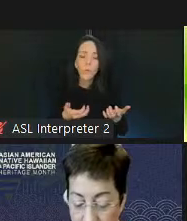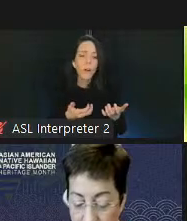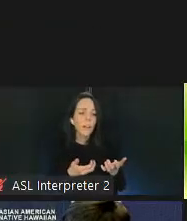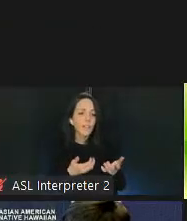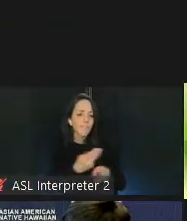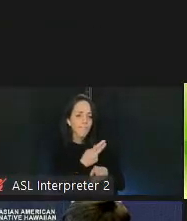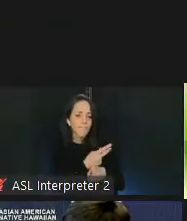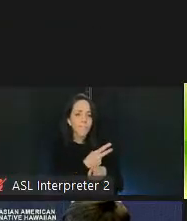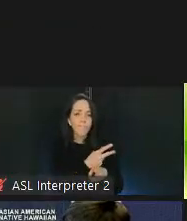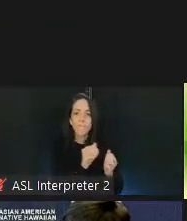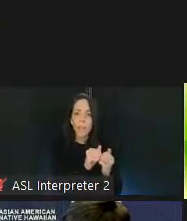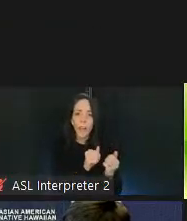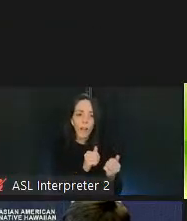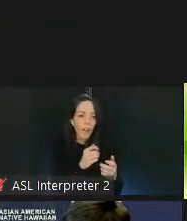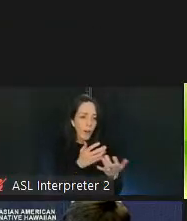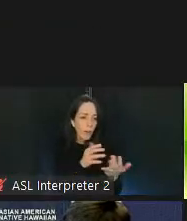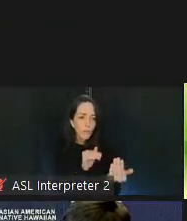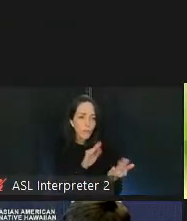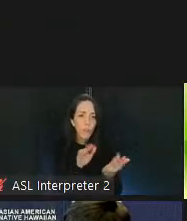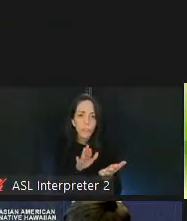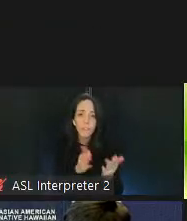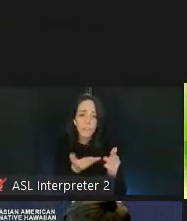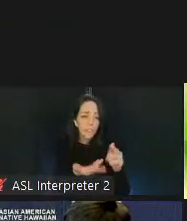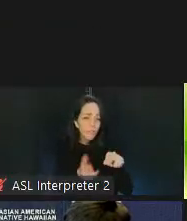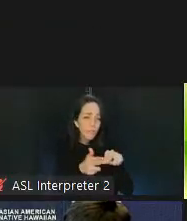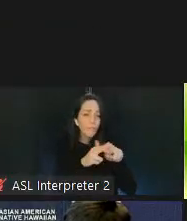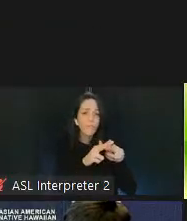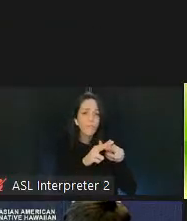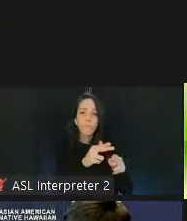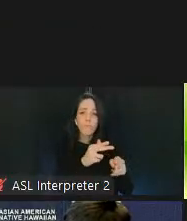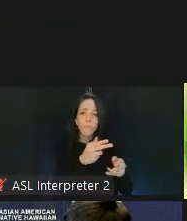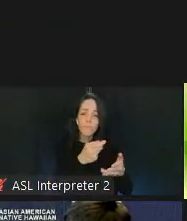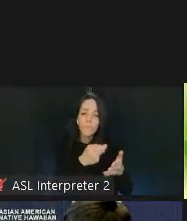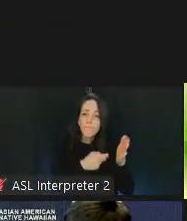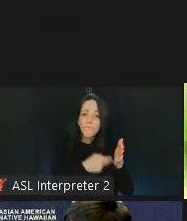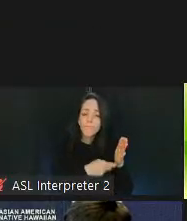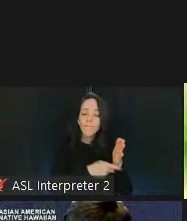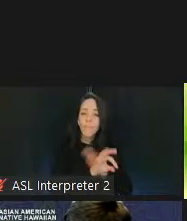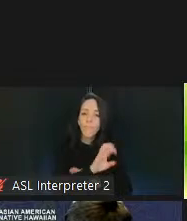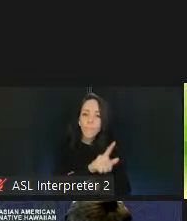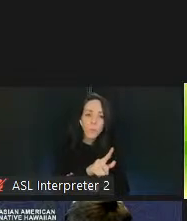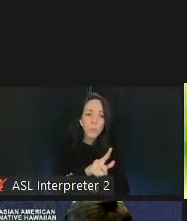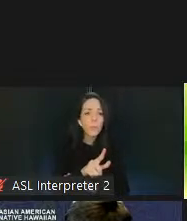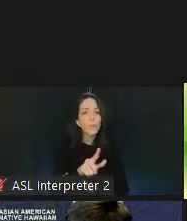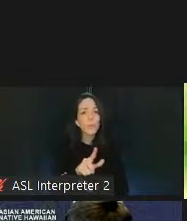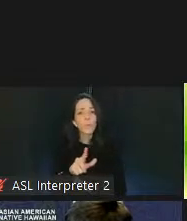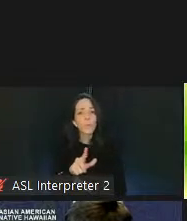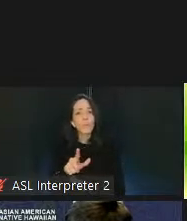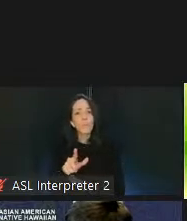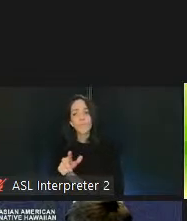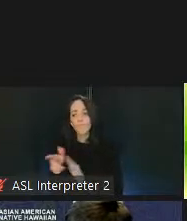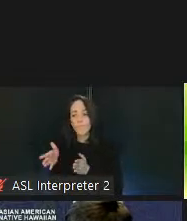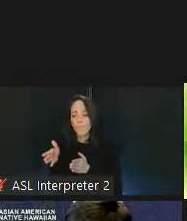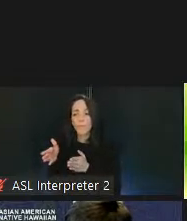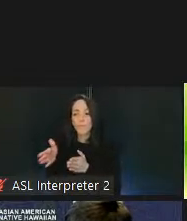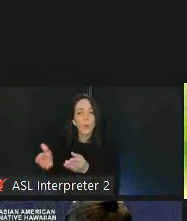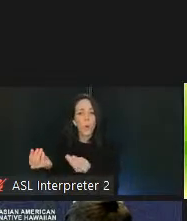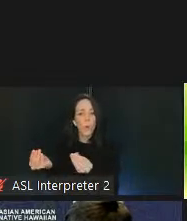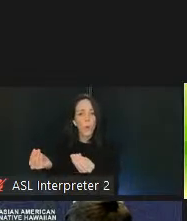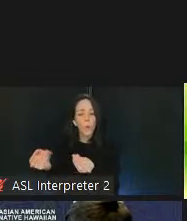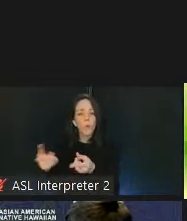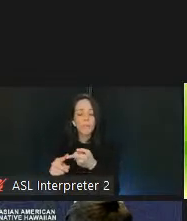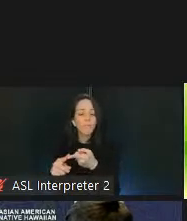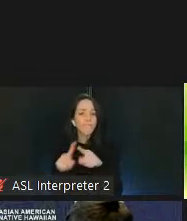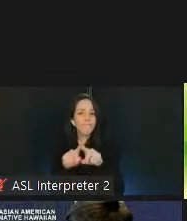period of increasing prices for fuel, asphalt, and wages while staying focused on our public